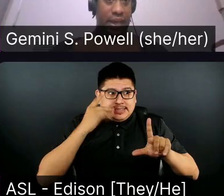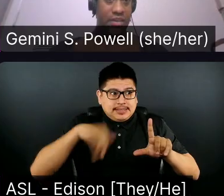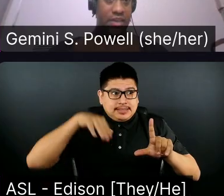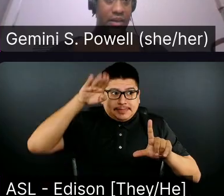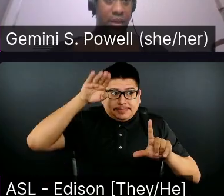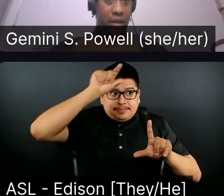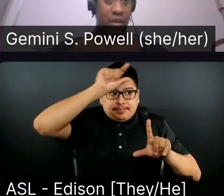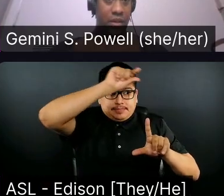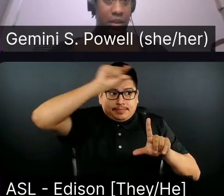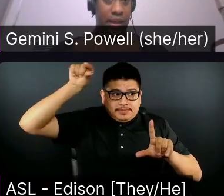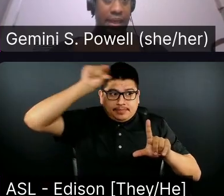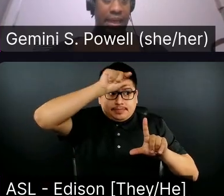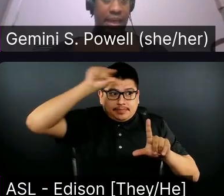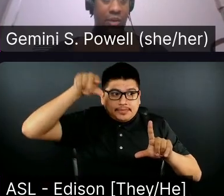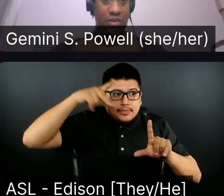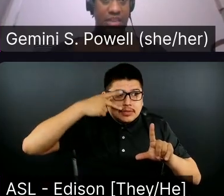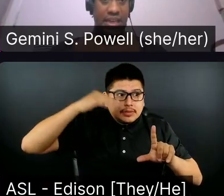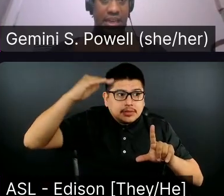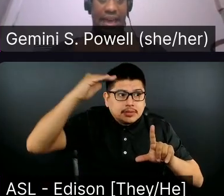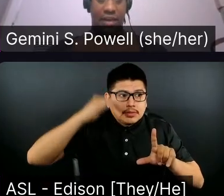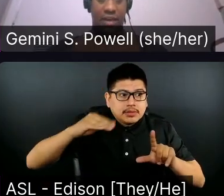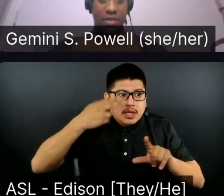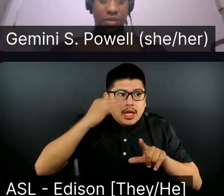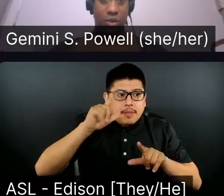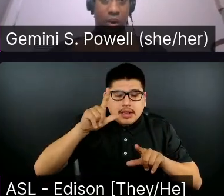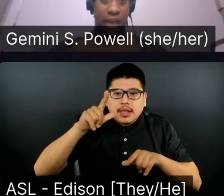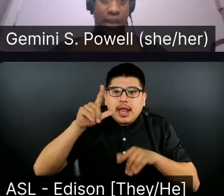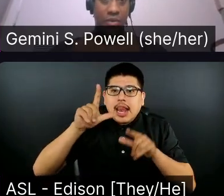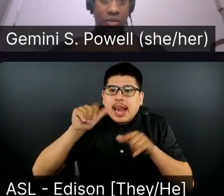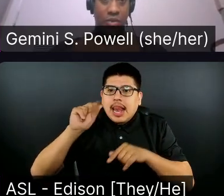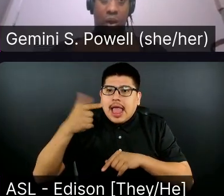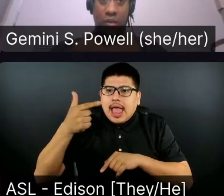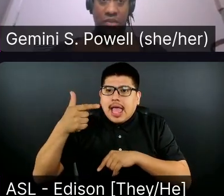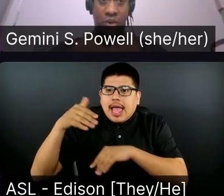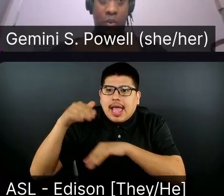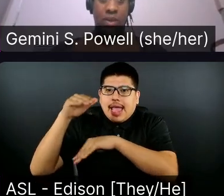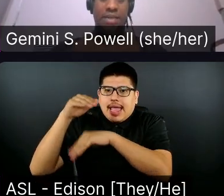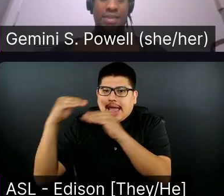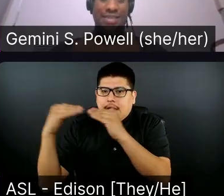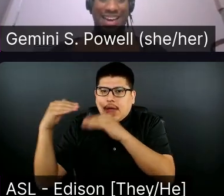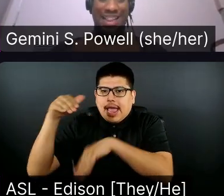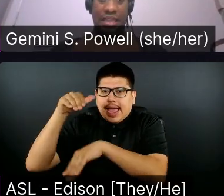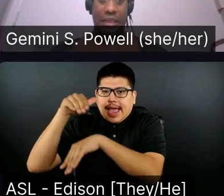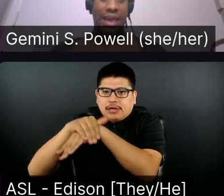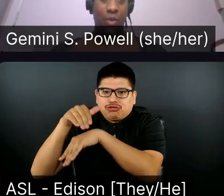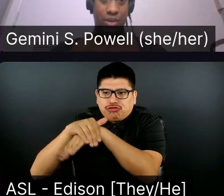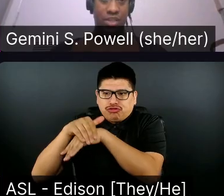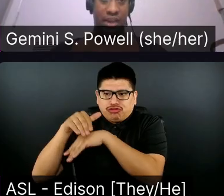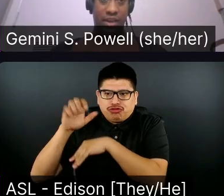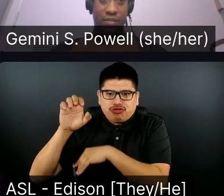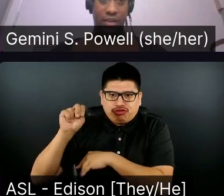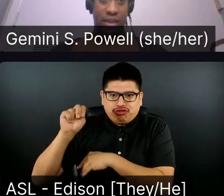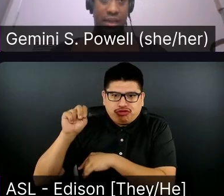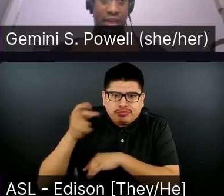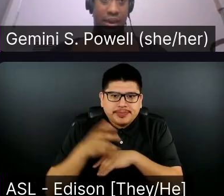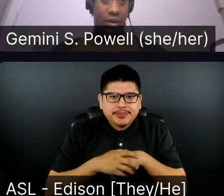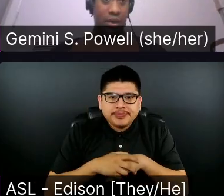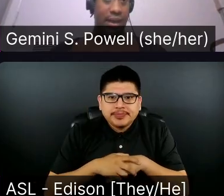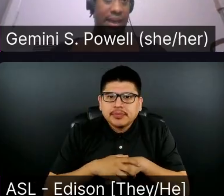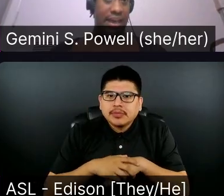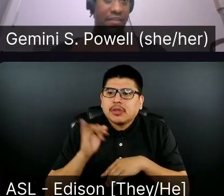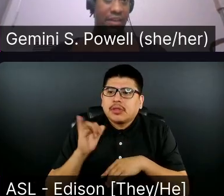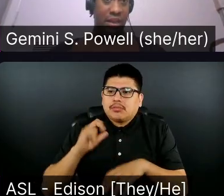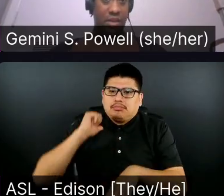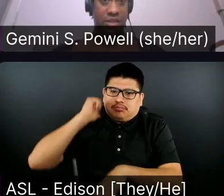here HTML lang equals EN. So we're able to also set the language natively. And in